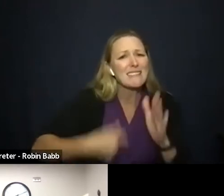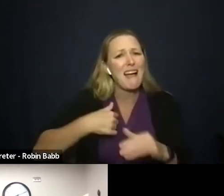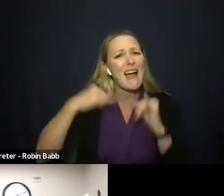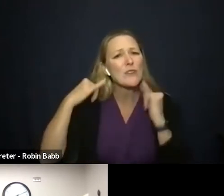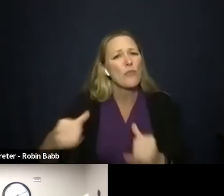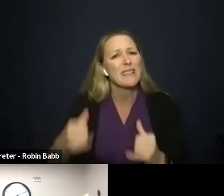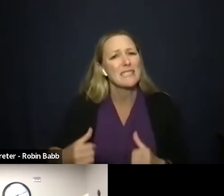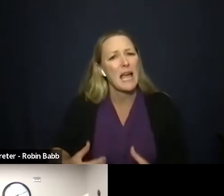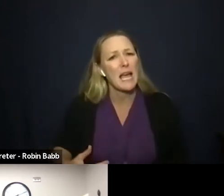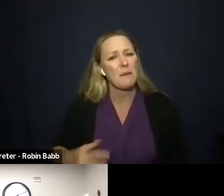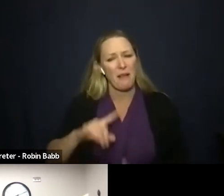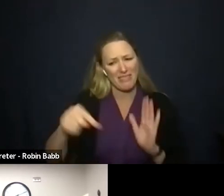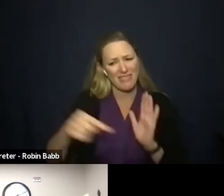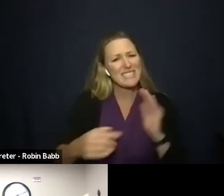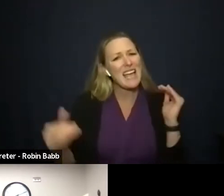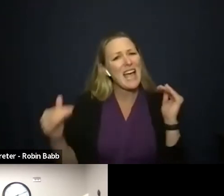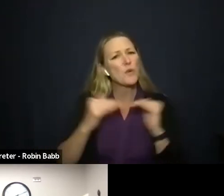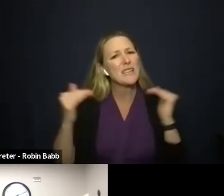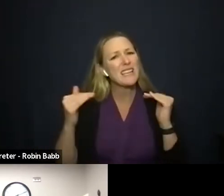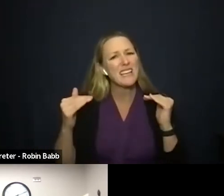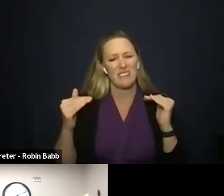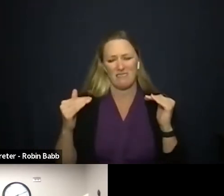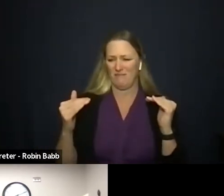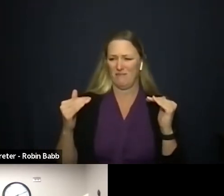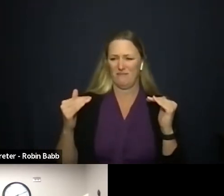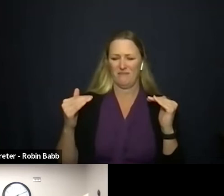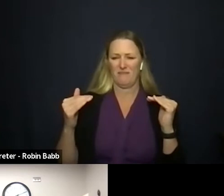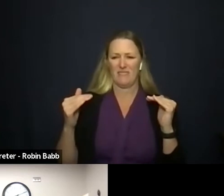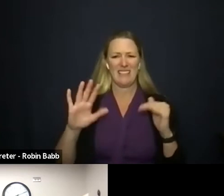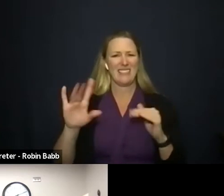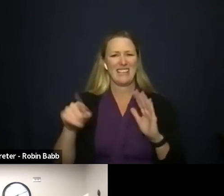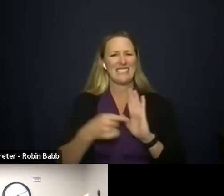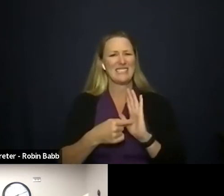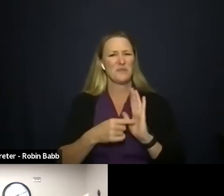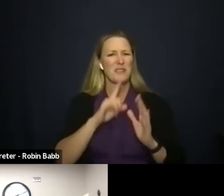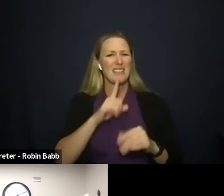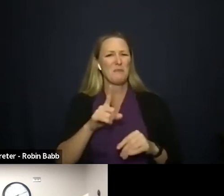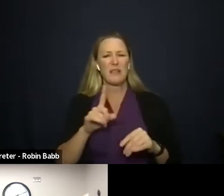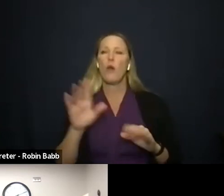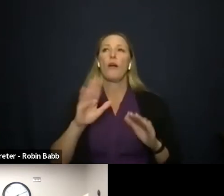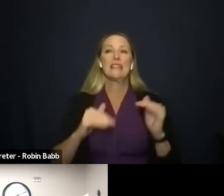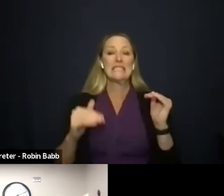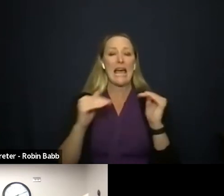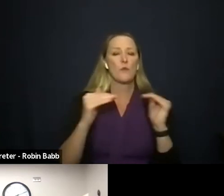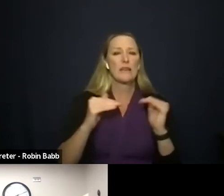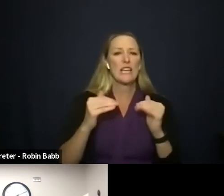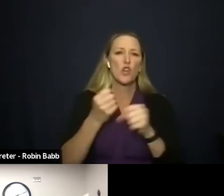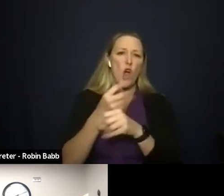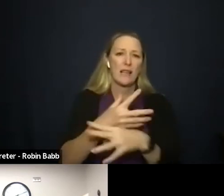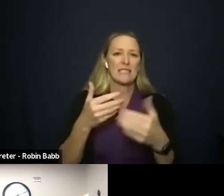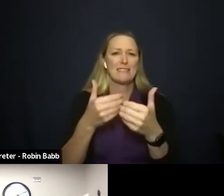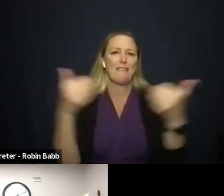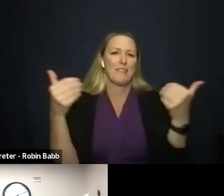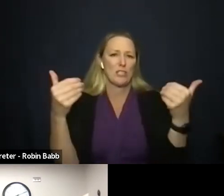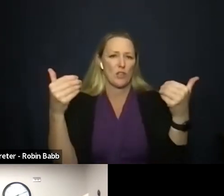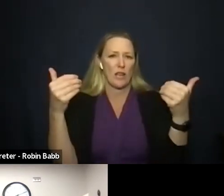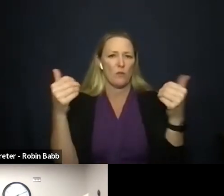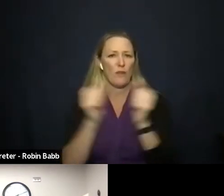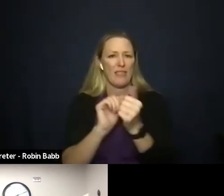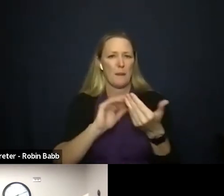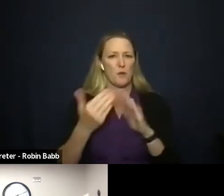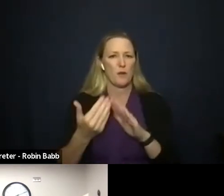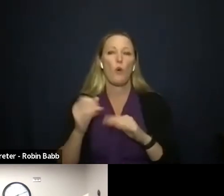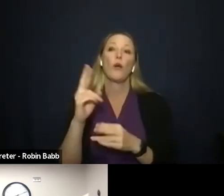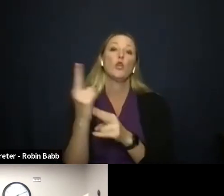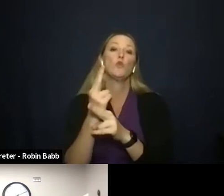same this equity is really bring this equity is really bringing division to our community or at least the use